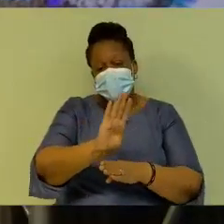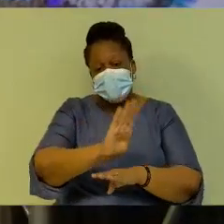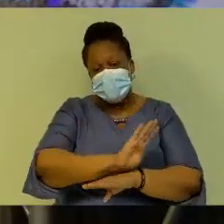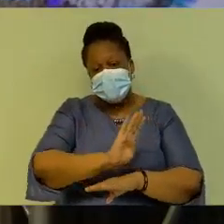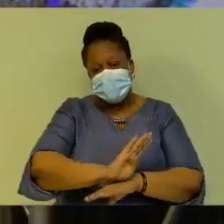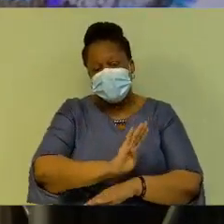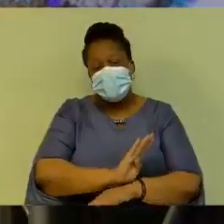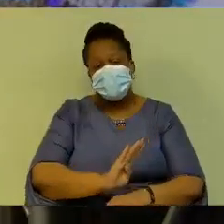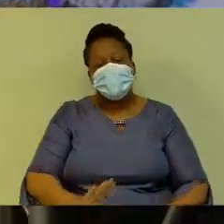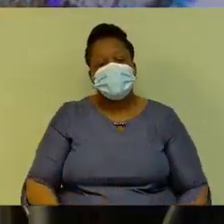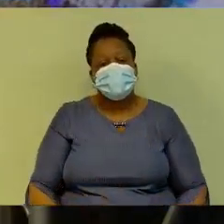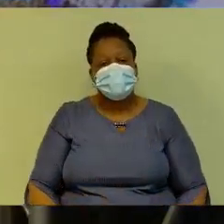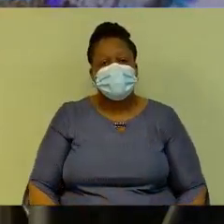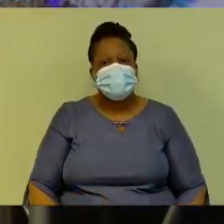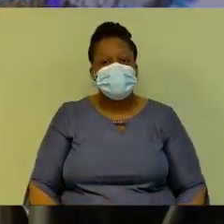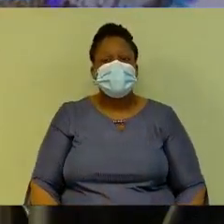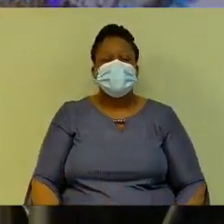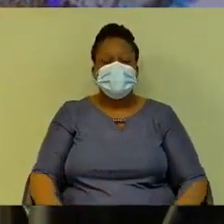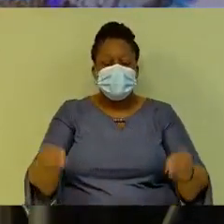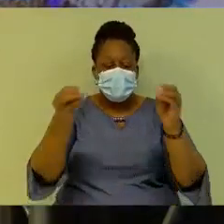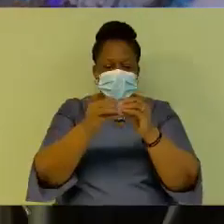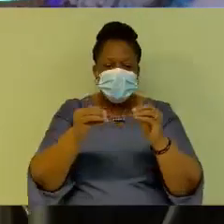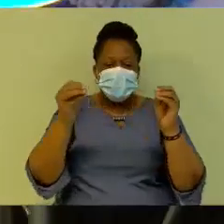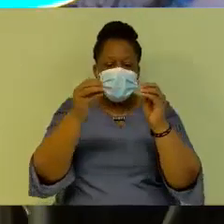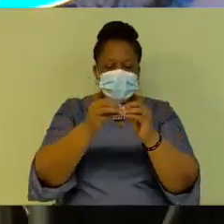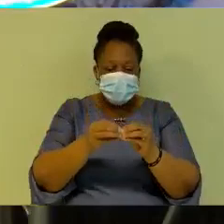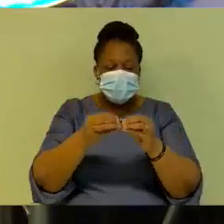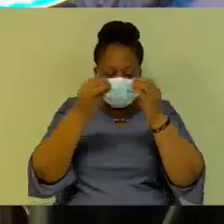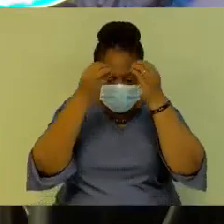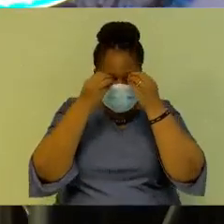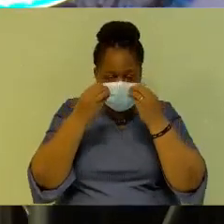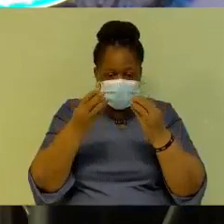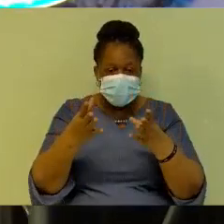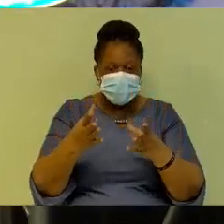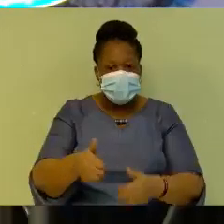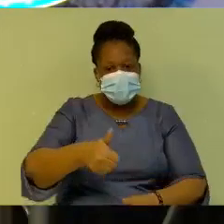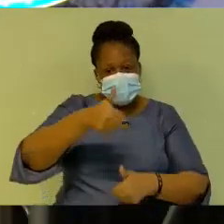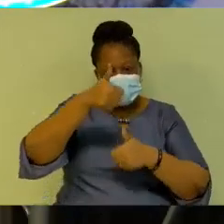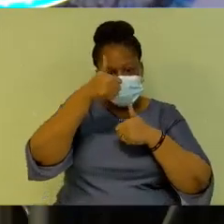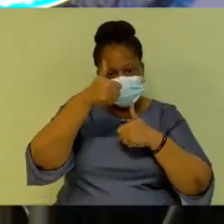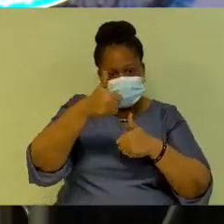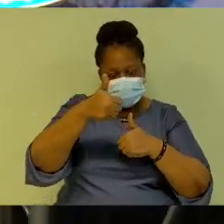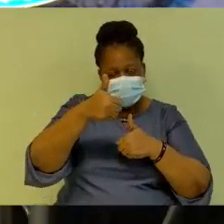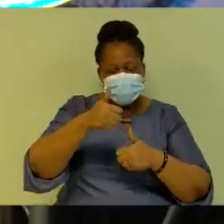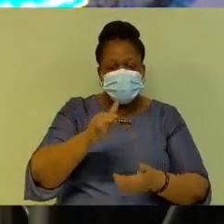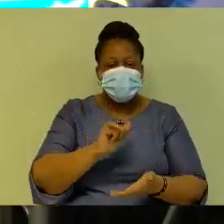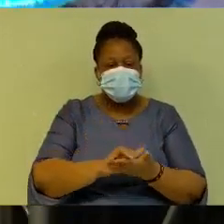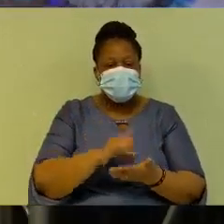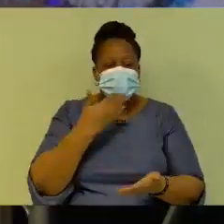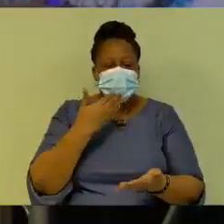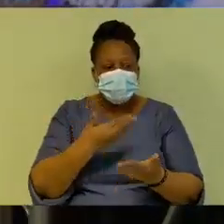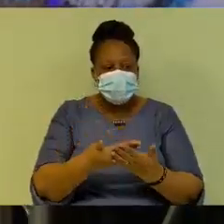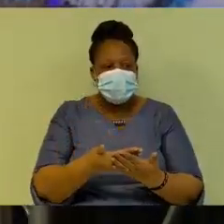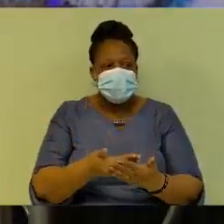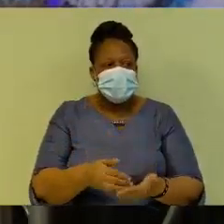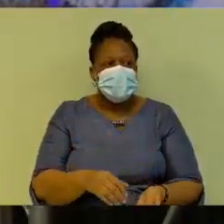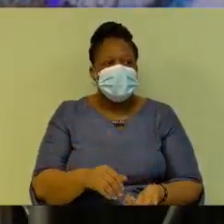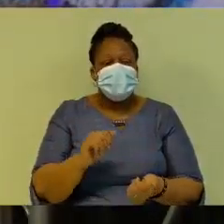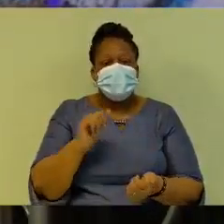that businesses are becoming more and more compliant to us. That is a plus as we seek